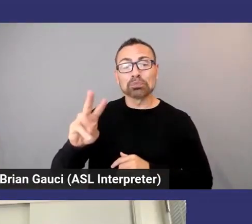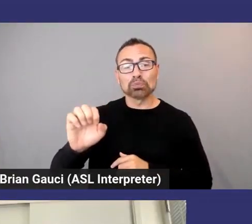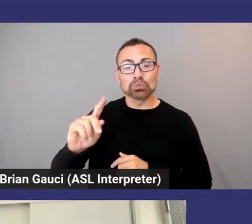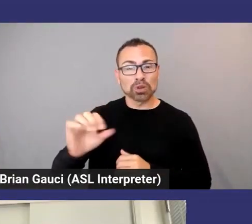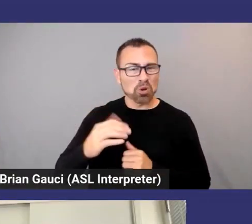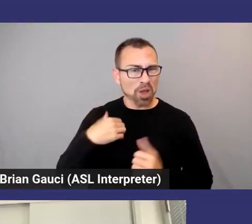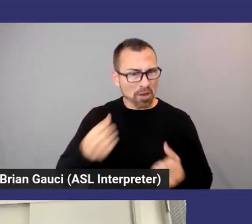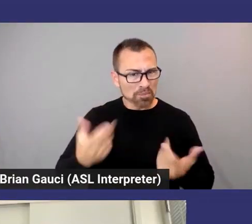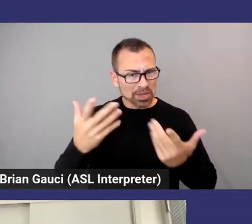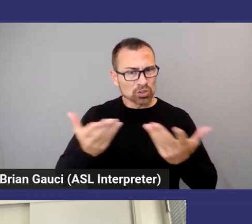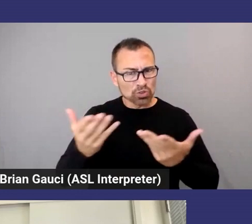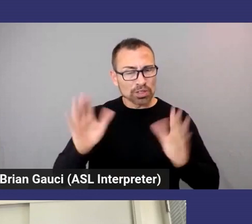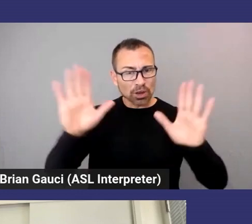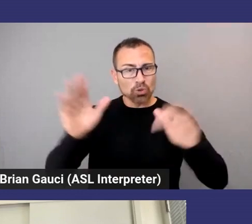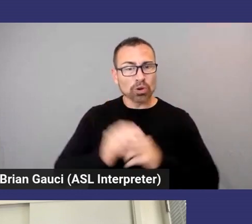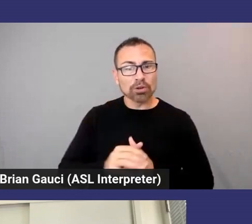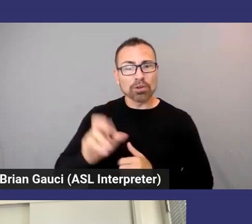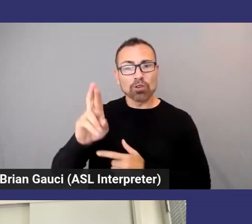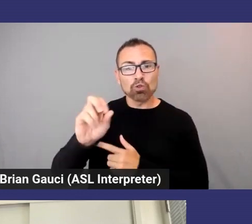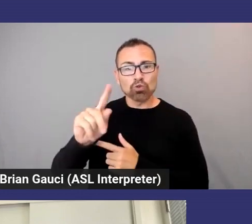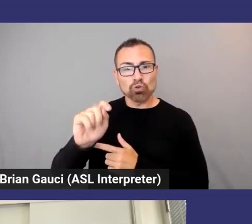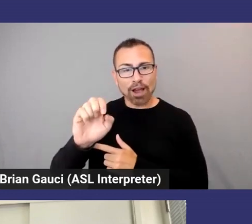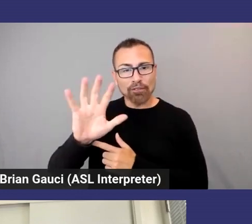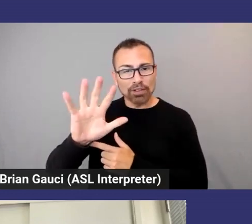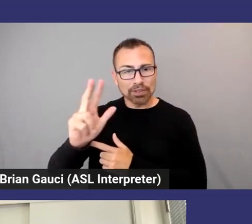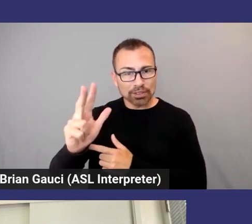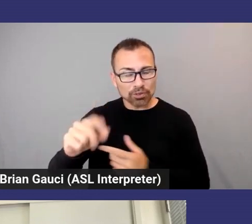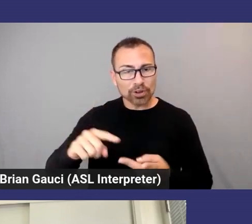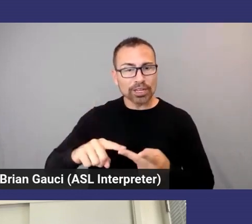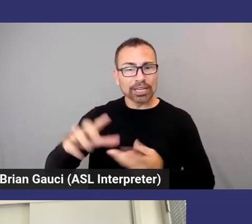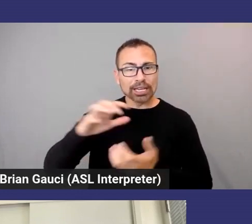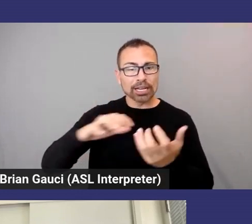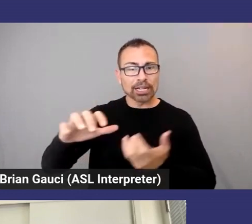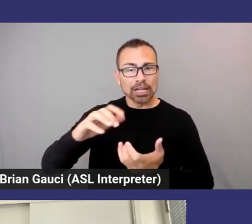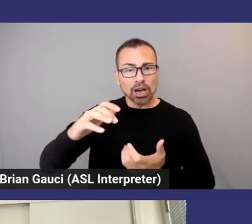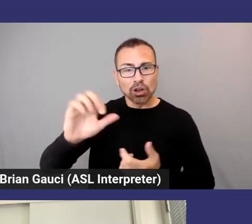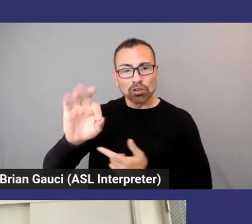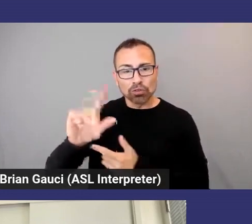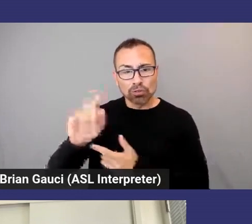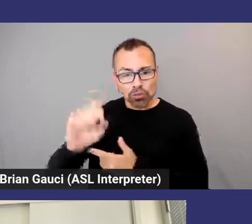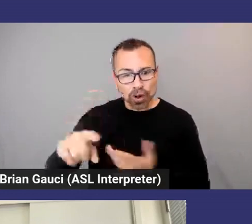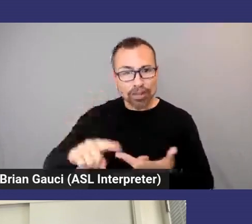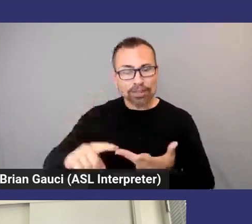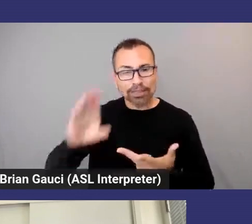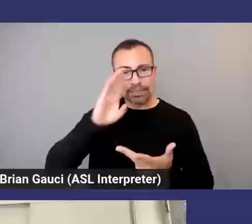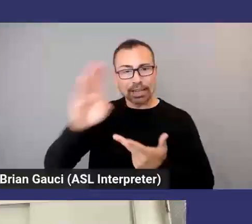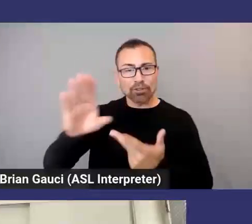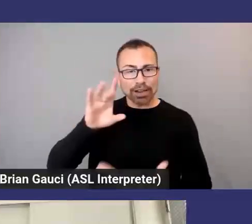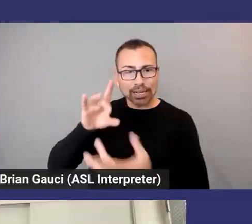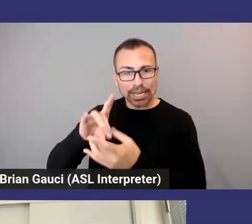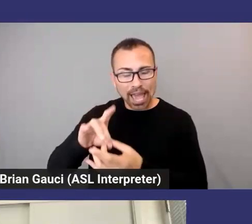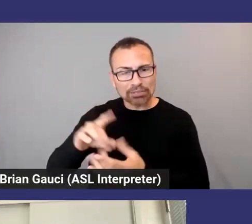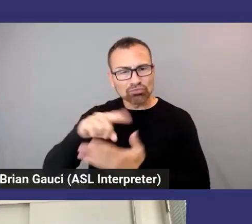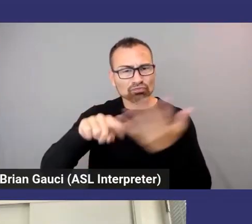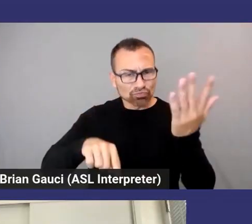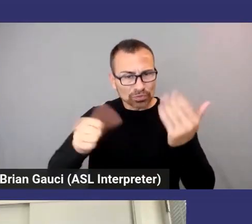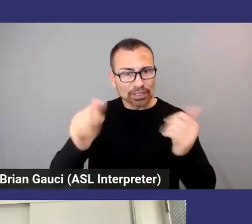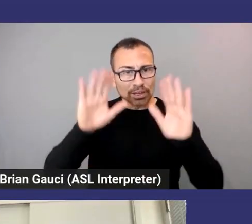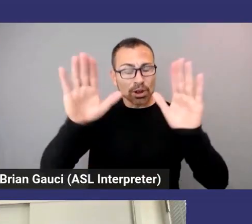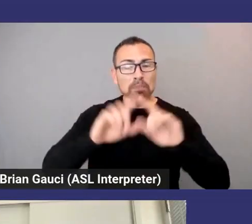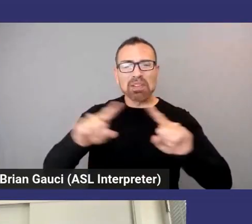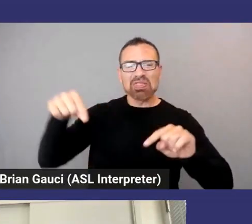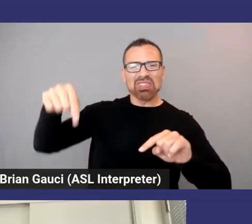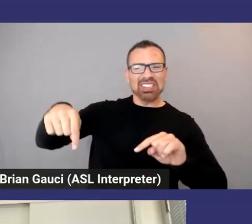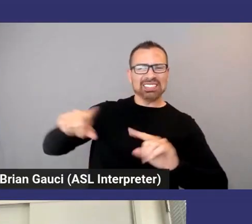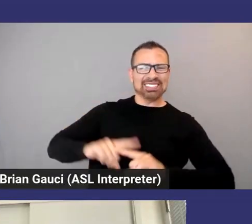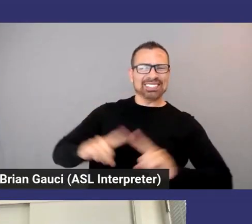Route 53, CloudFront, Direct Connect, lots of great stuff. But this is something completely different. So why don't you tell